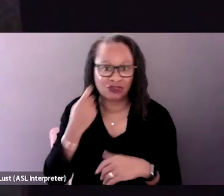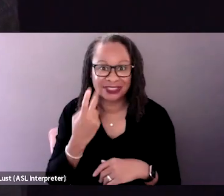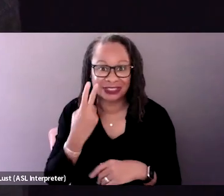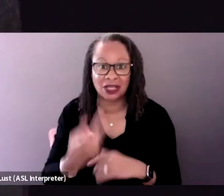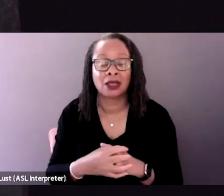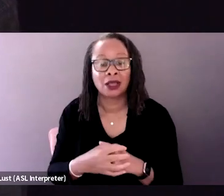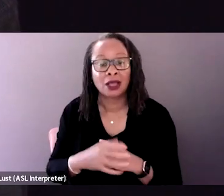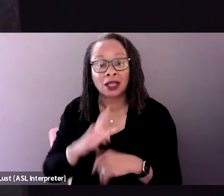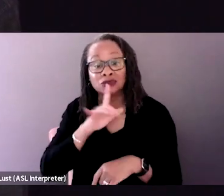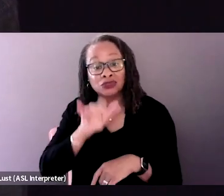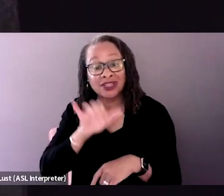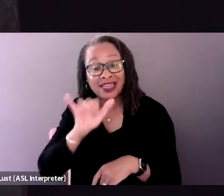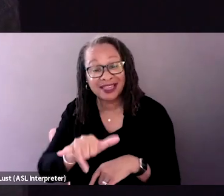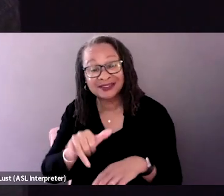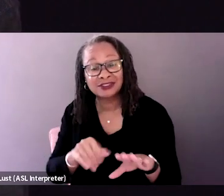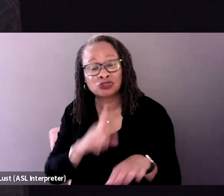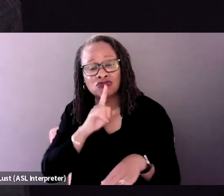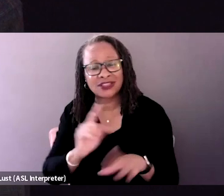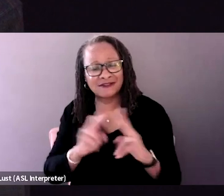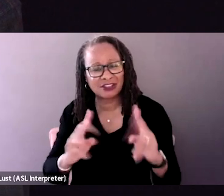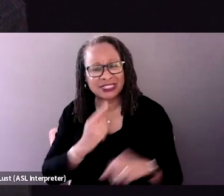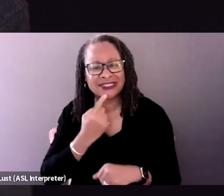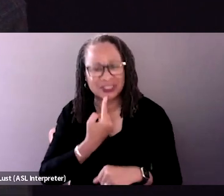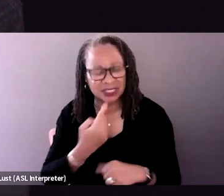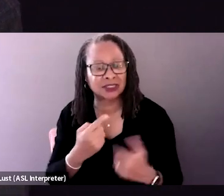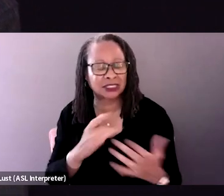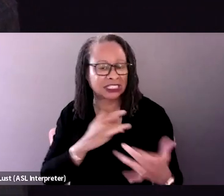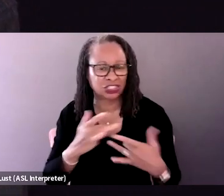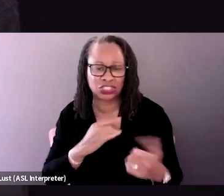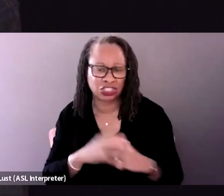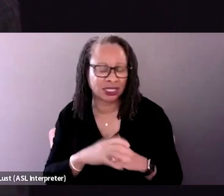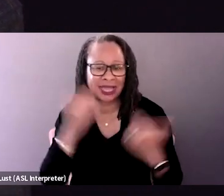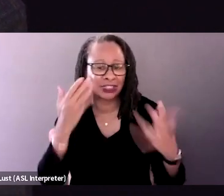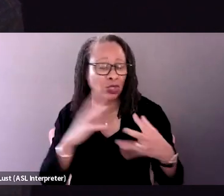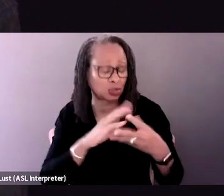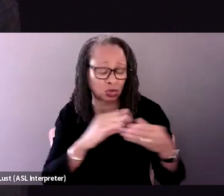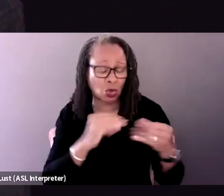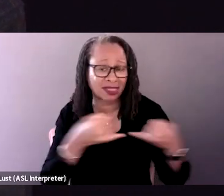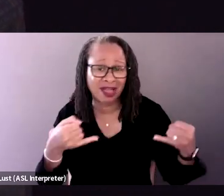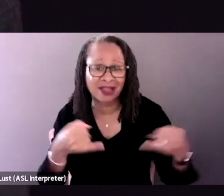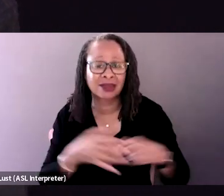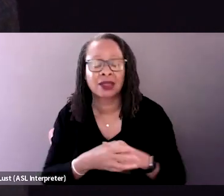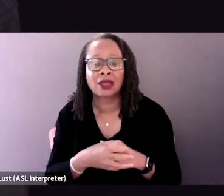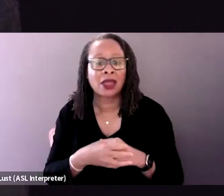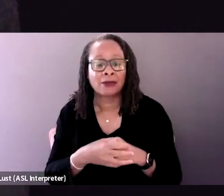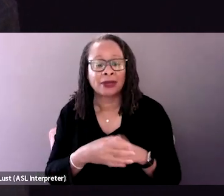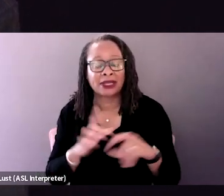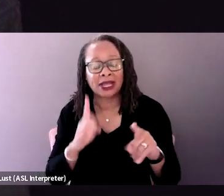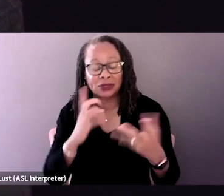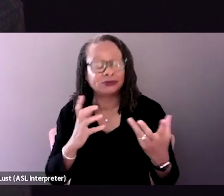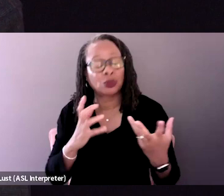that was a really serious consideration. I didn't know what the story was, but I knew that there was a story there. So I took some time to think